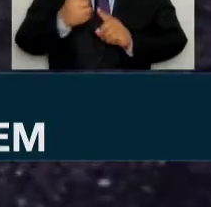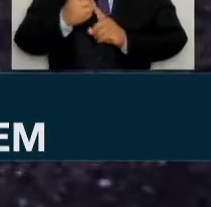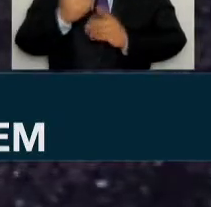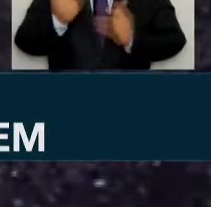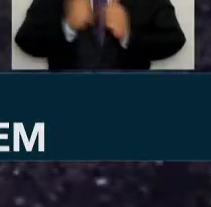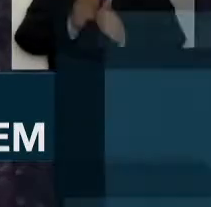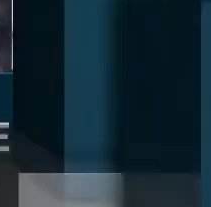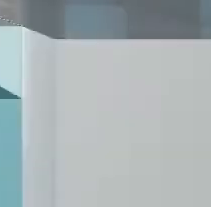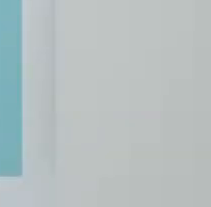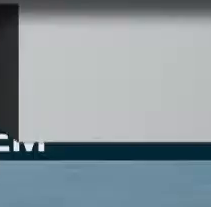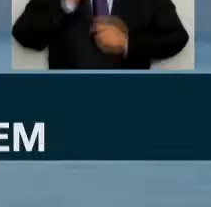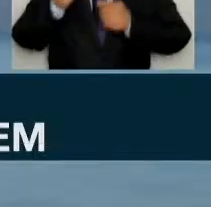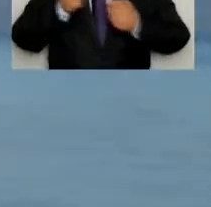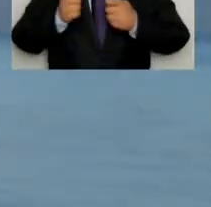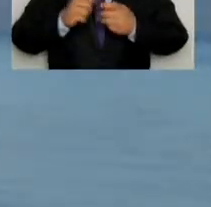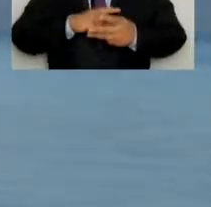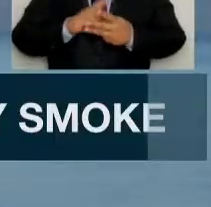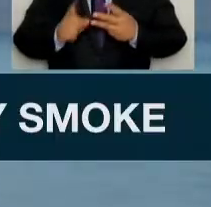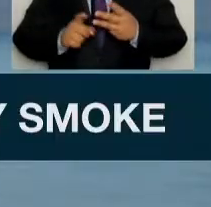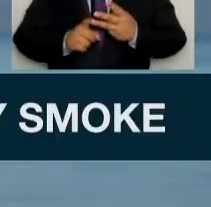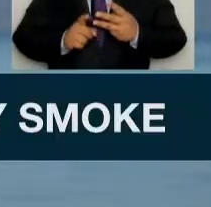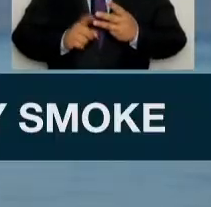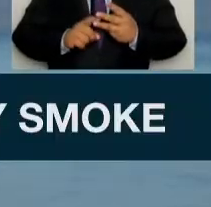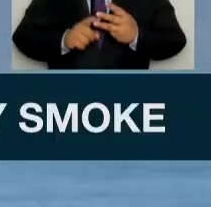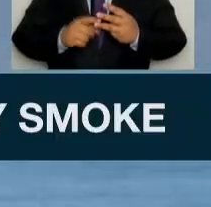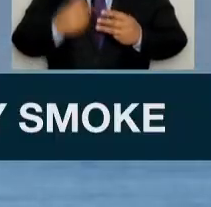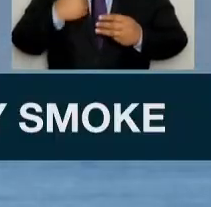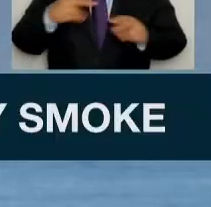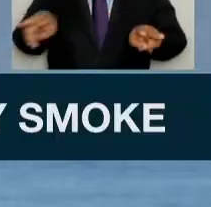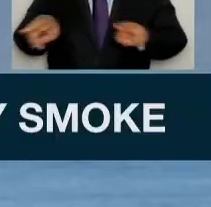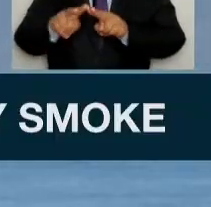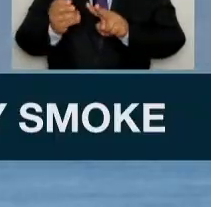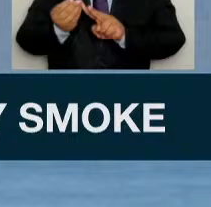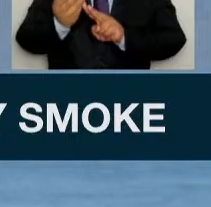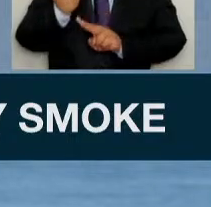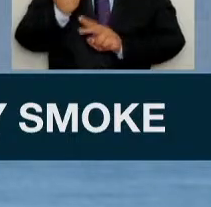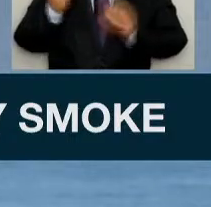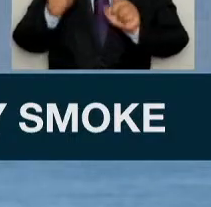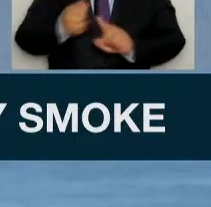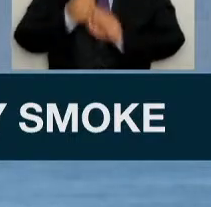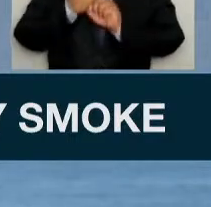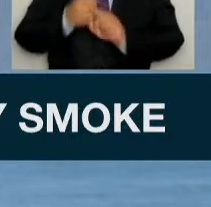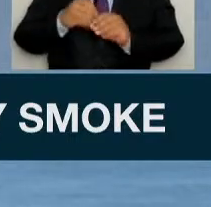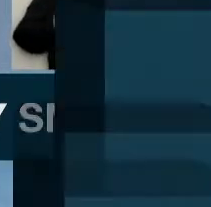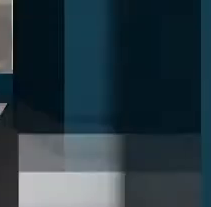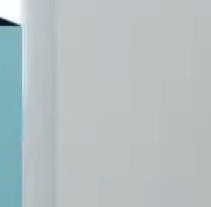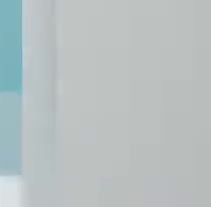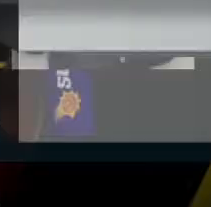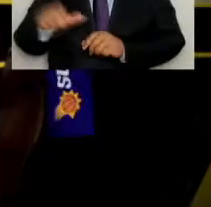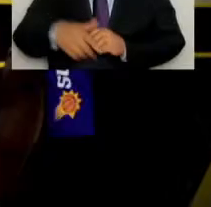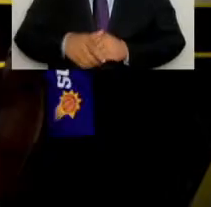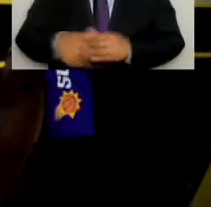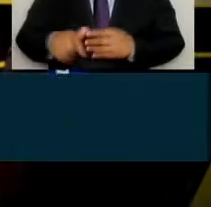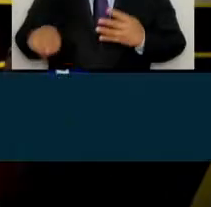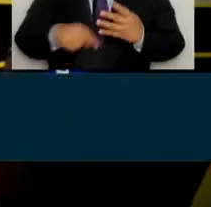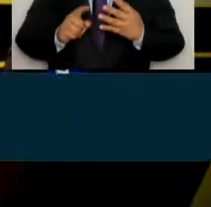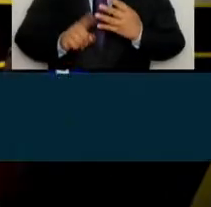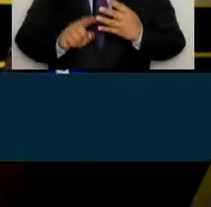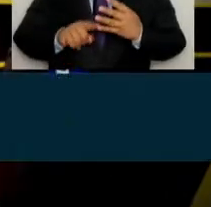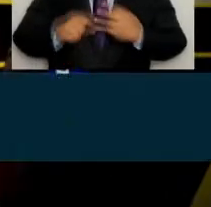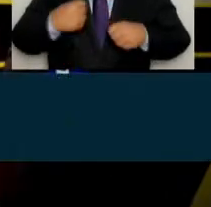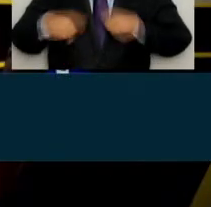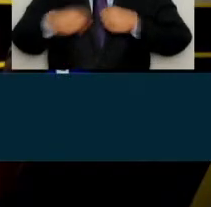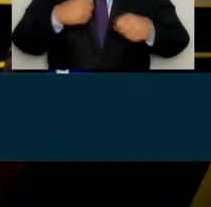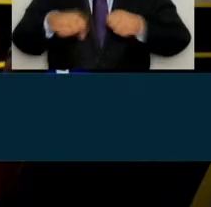administration. More eruptions recorded again in Taal volcano. And in sports, the